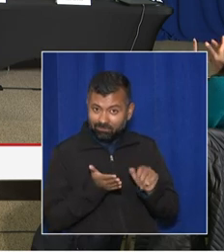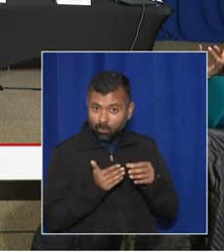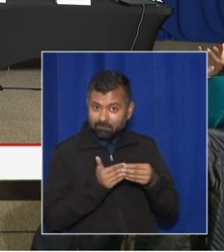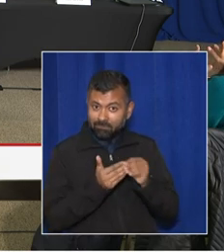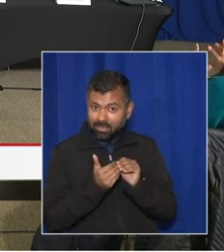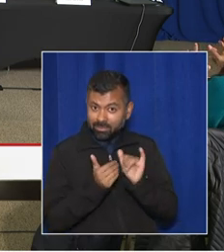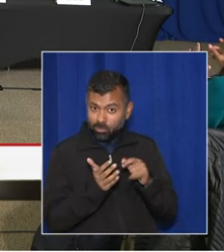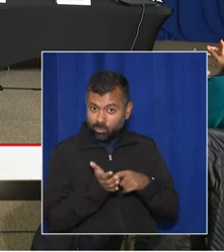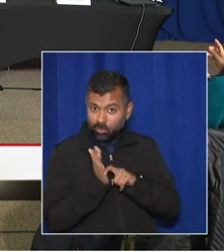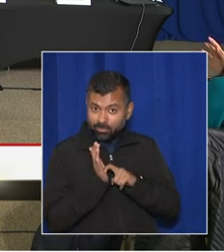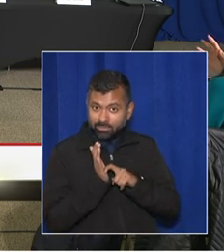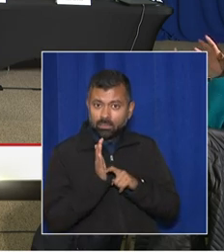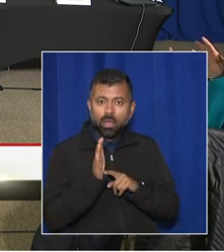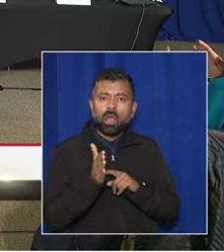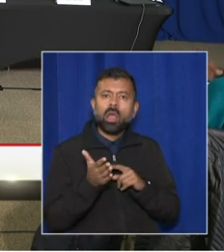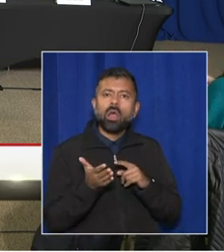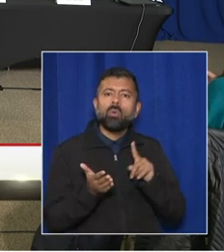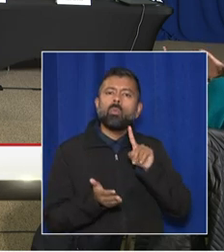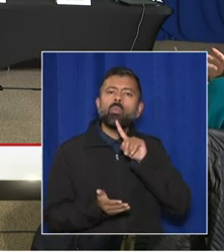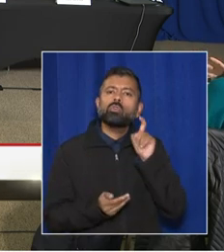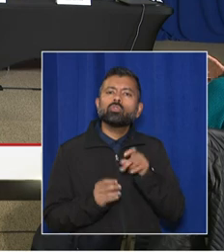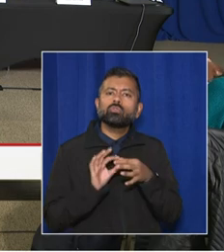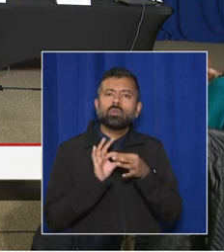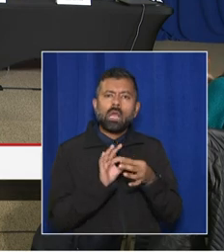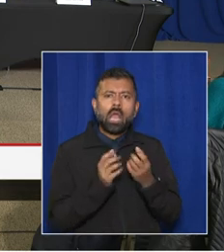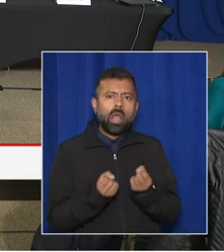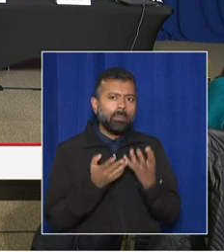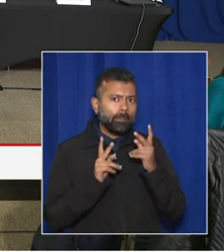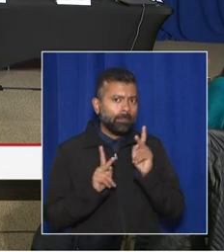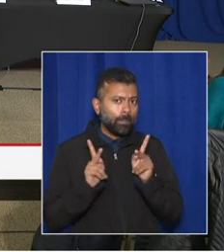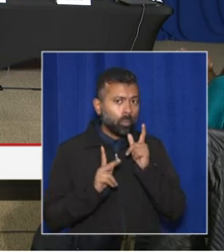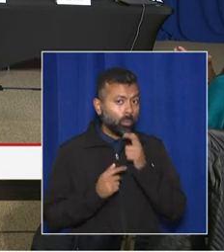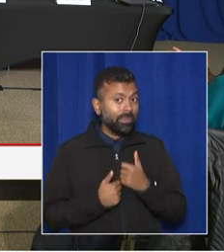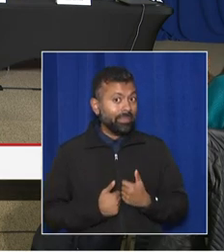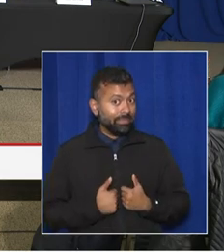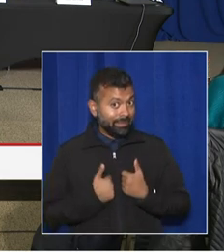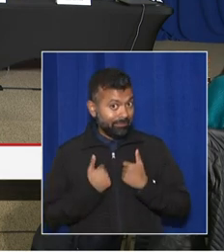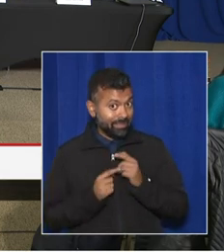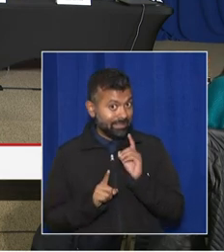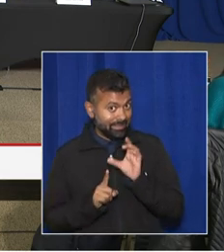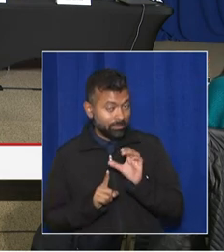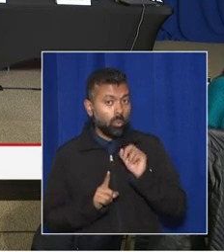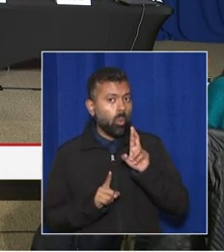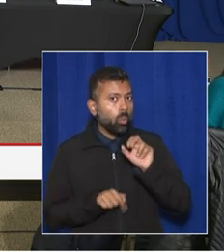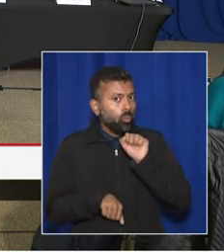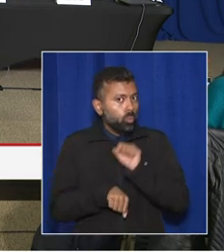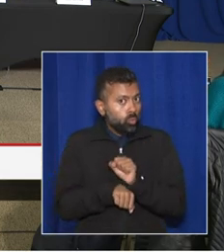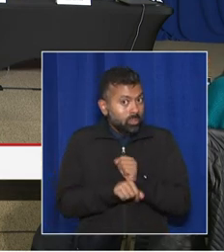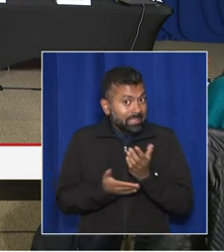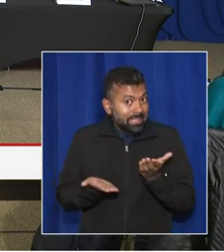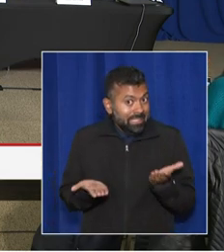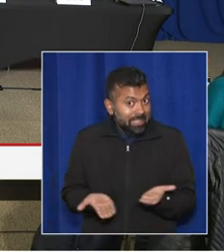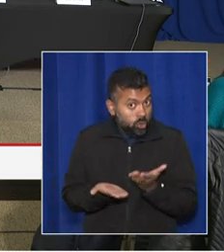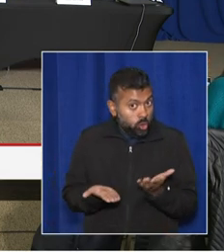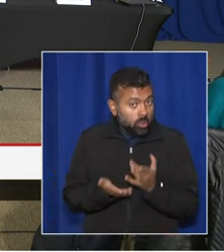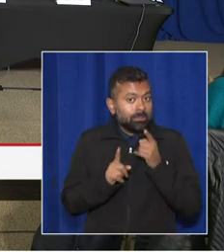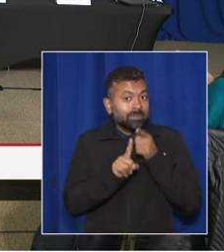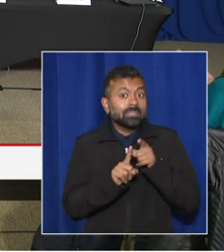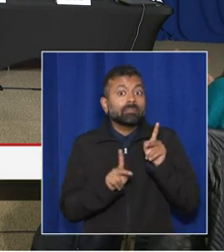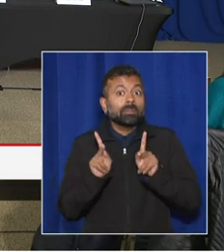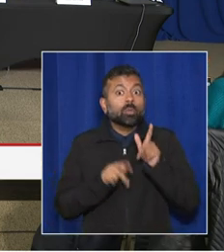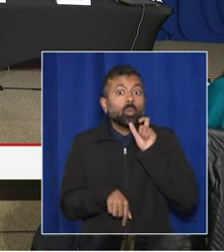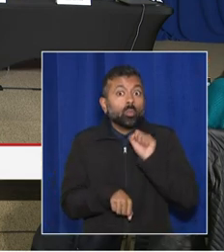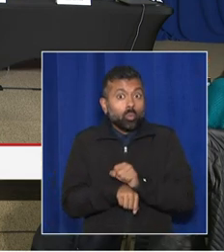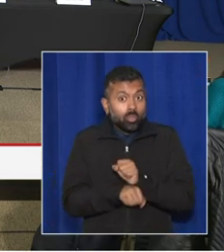to the number of people who live or work in the city, specifically on those who live in the city and work for the federal government, is there